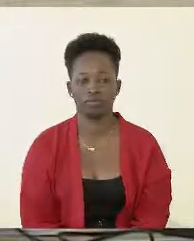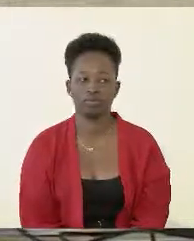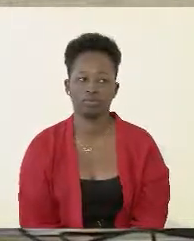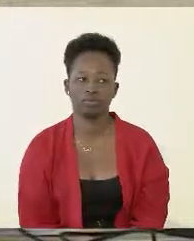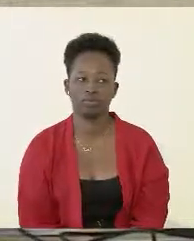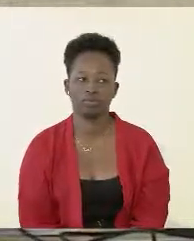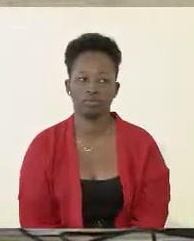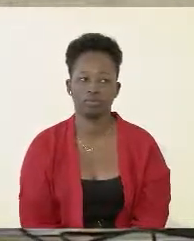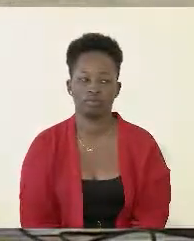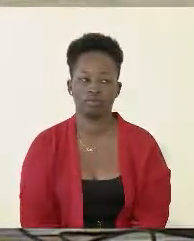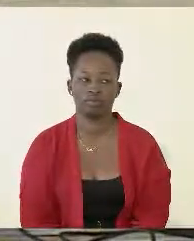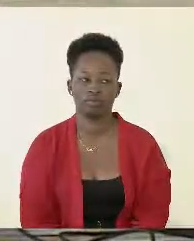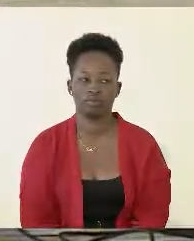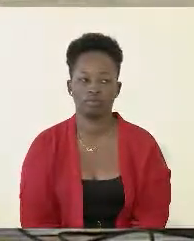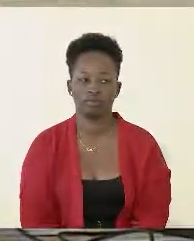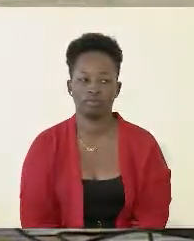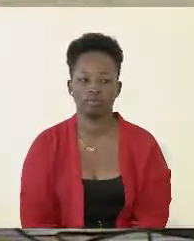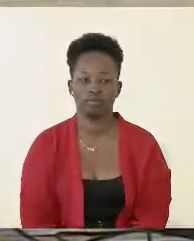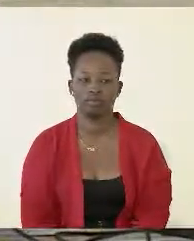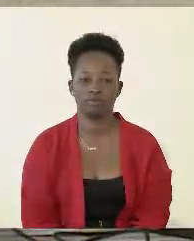my supermarket is growing.